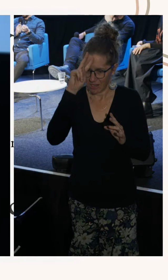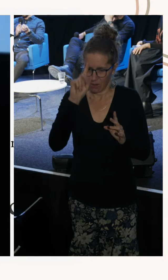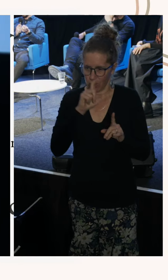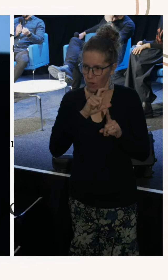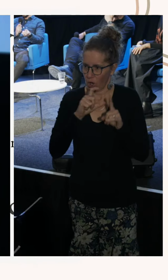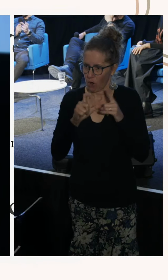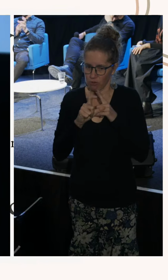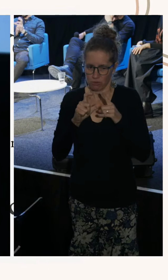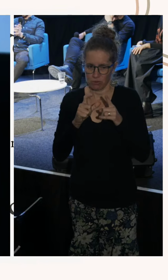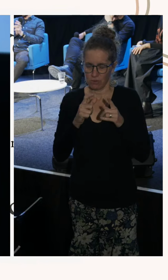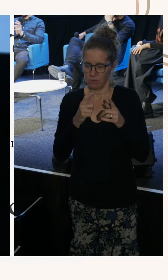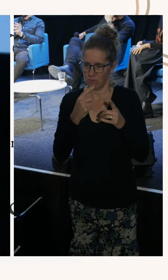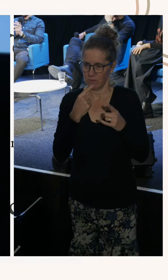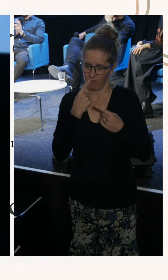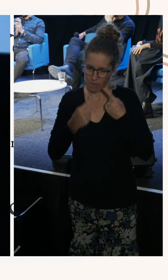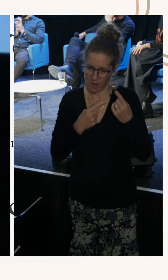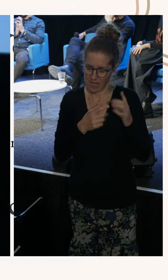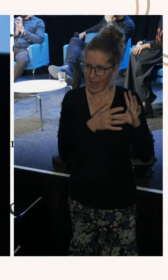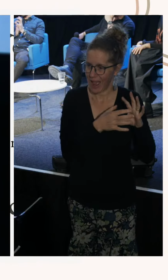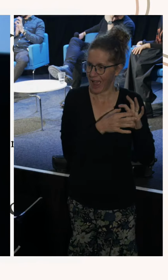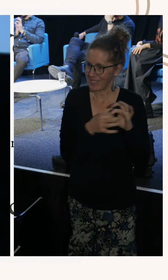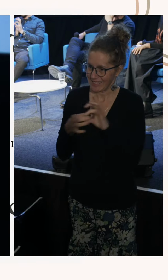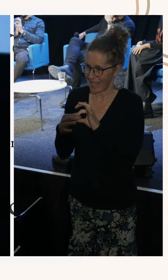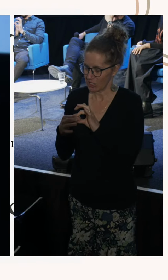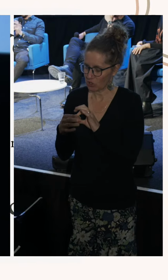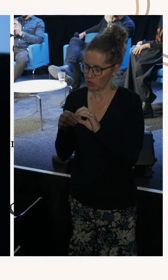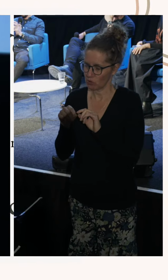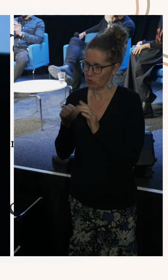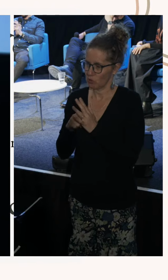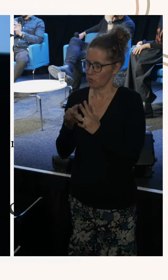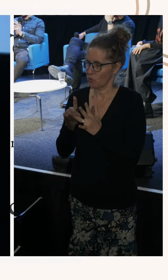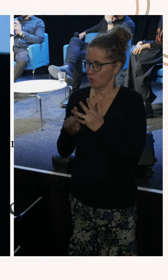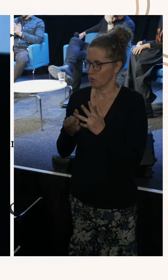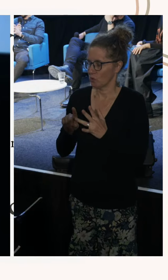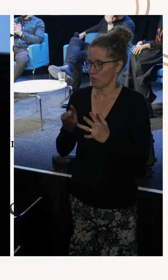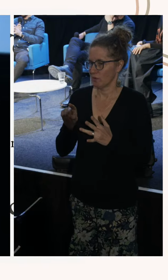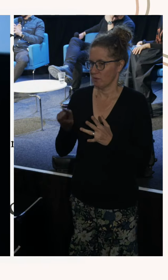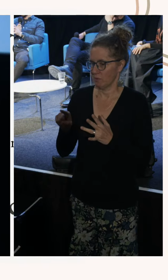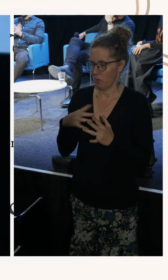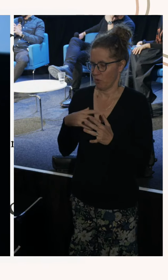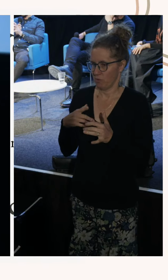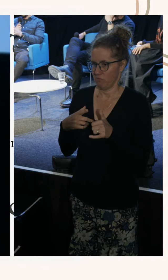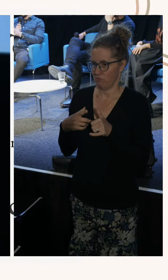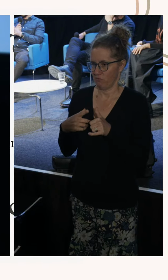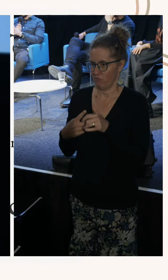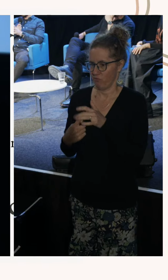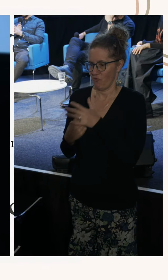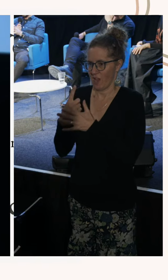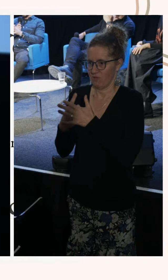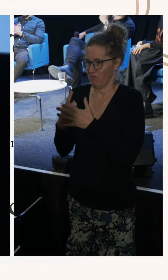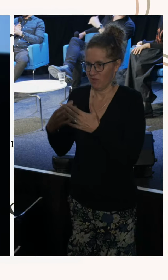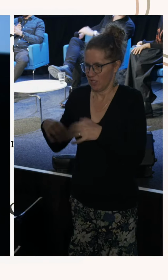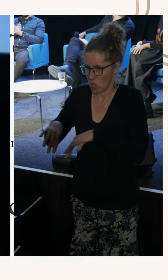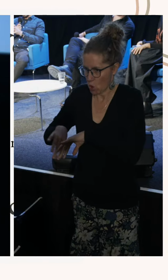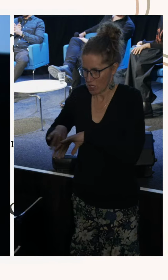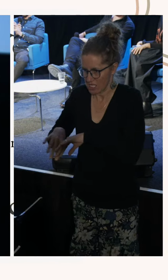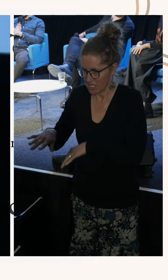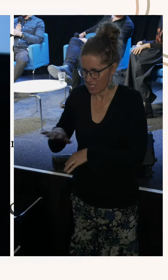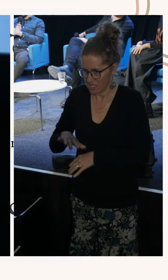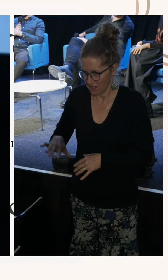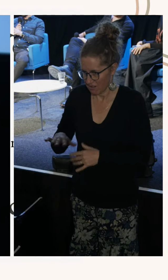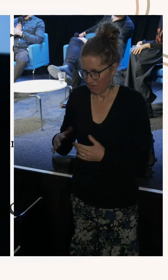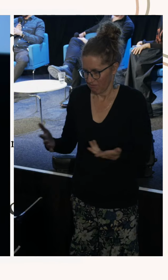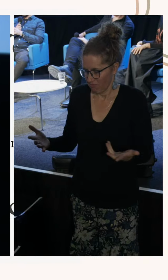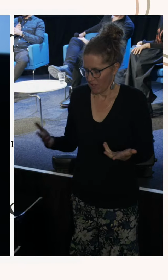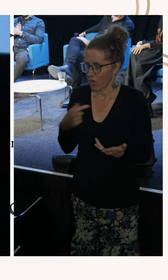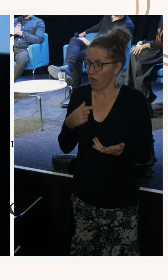cultural capital, and then you attach it to this kind of reactionary nonsense. And I